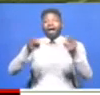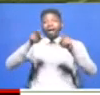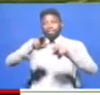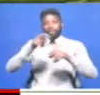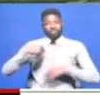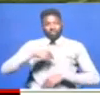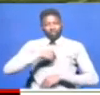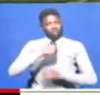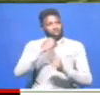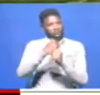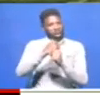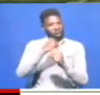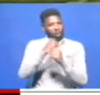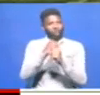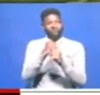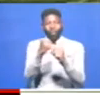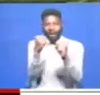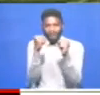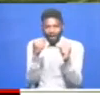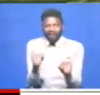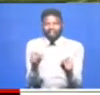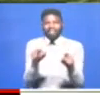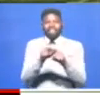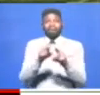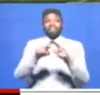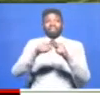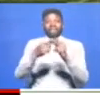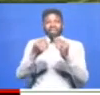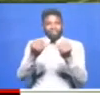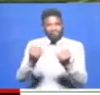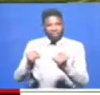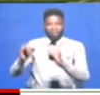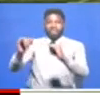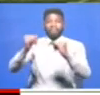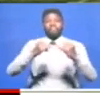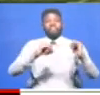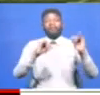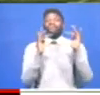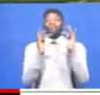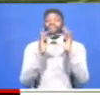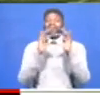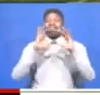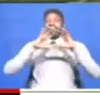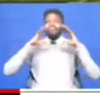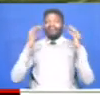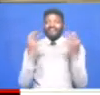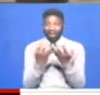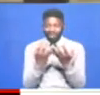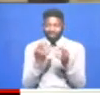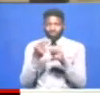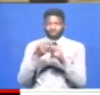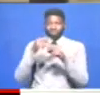best and started implementing online classes as soon as the college was closed.